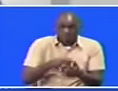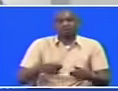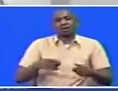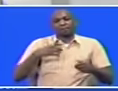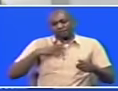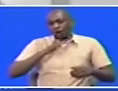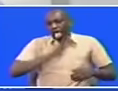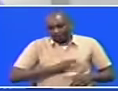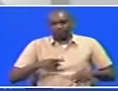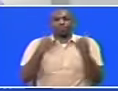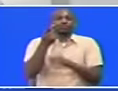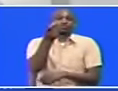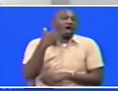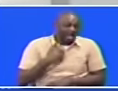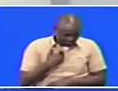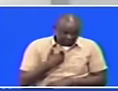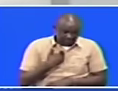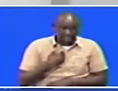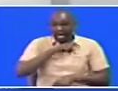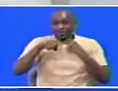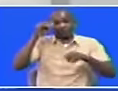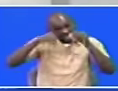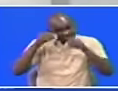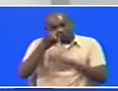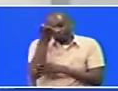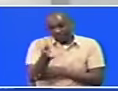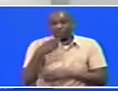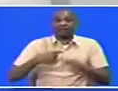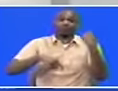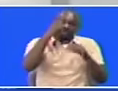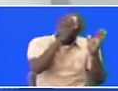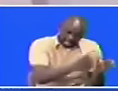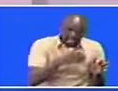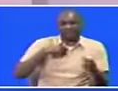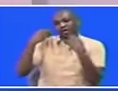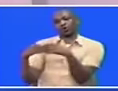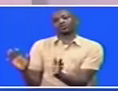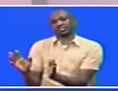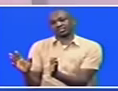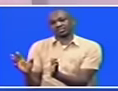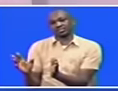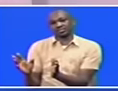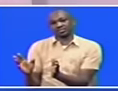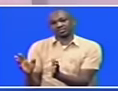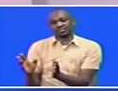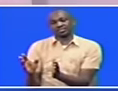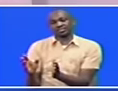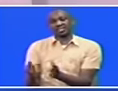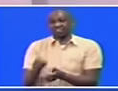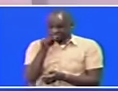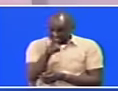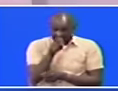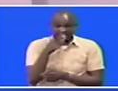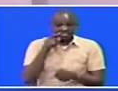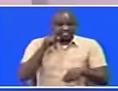discontent, because the nature of an election is that there are winners and there are losers. We think that